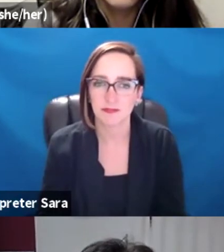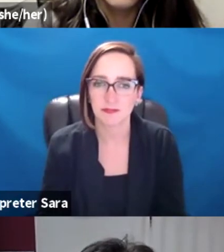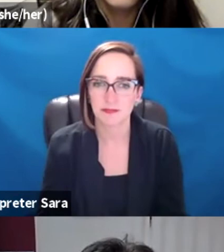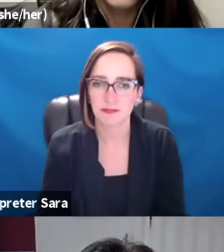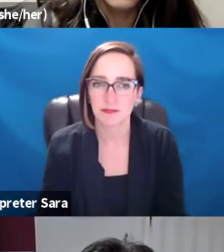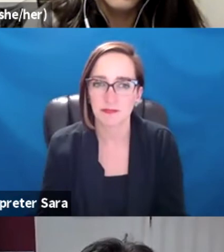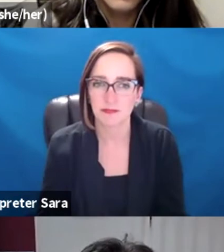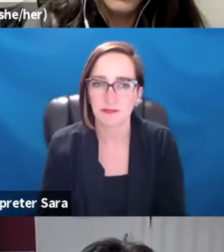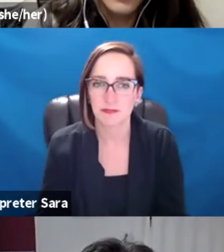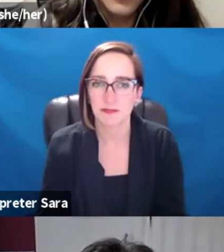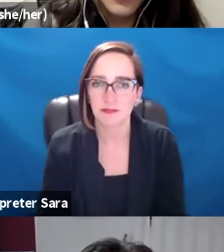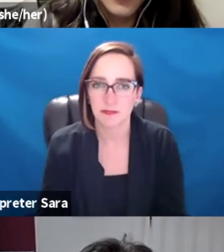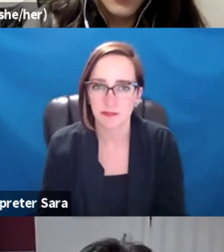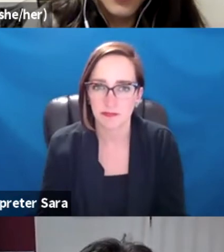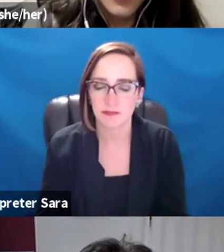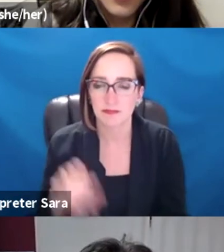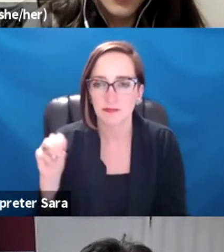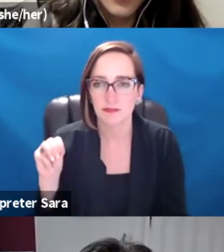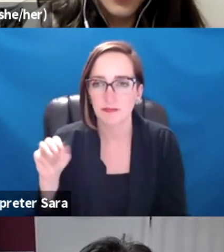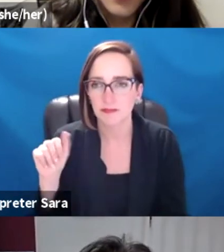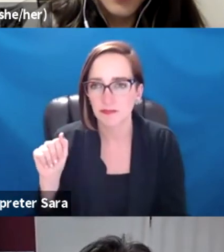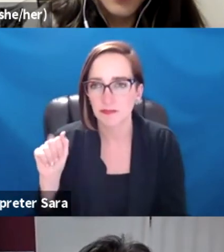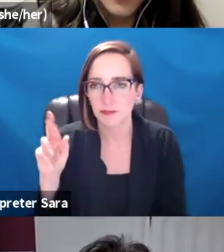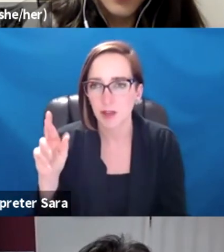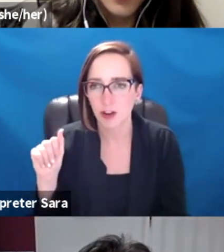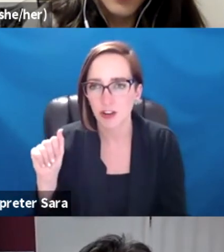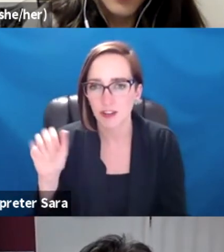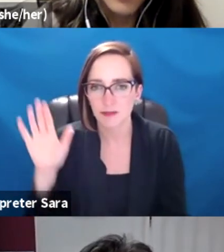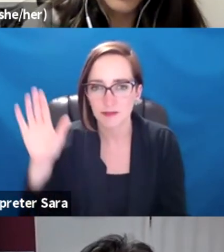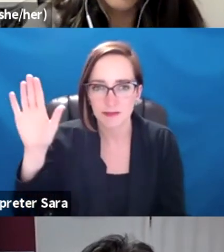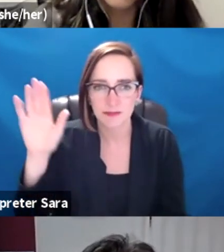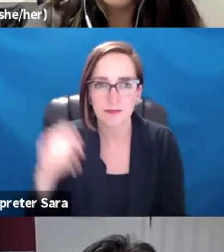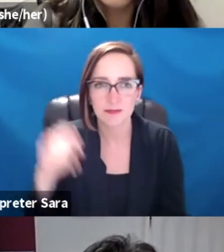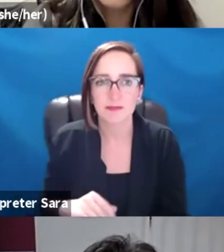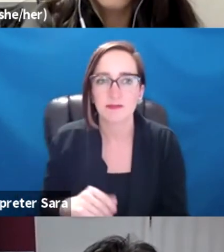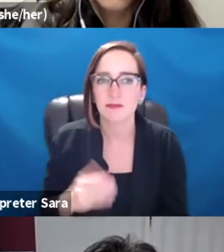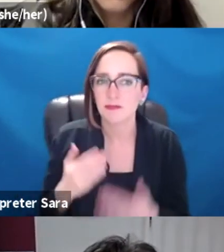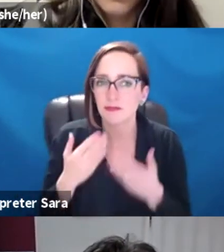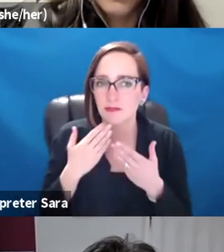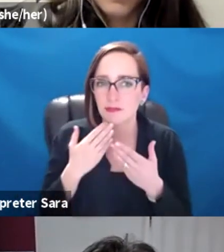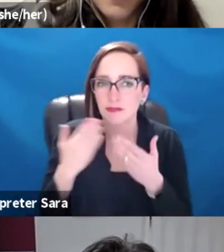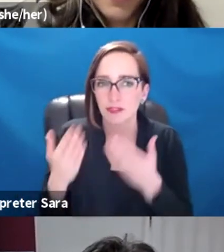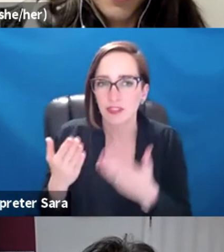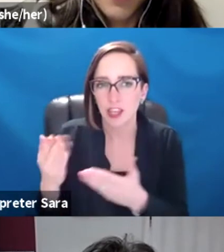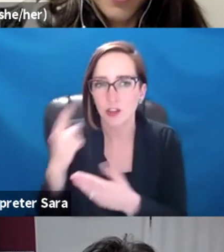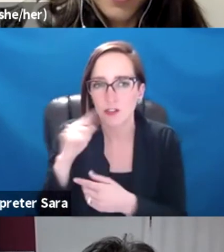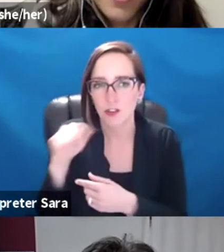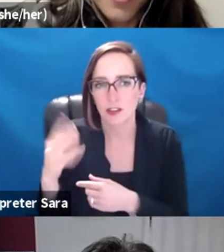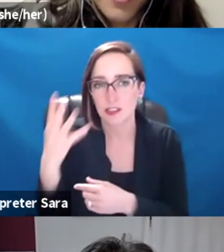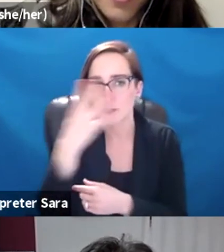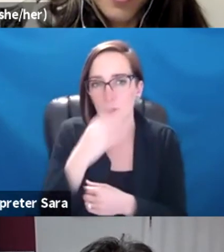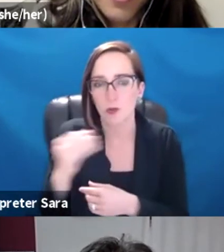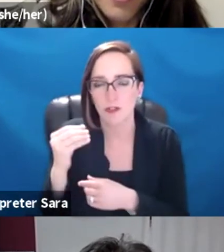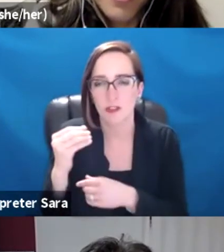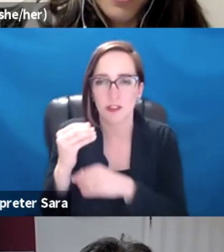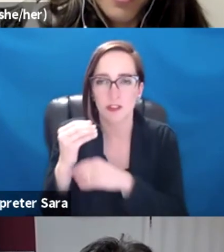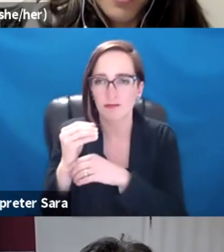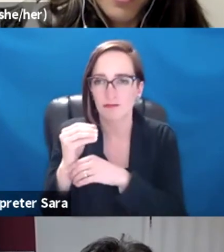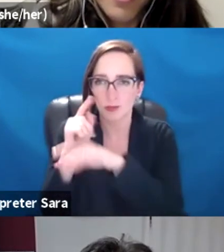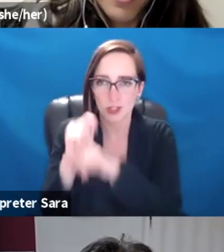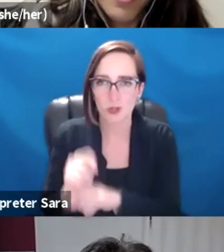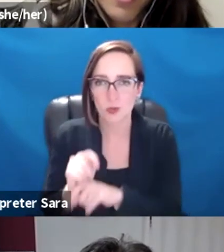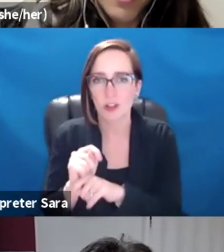I see Nara's hand. Hi, thank you for this beautiful ritual. I thought the emphasis